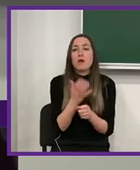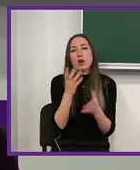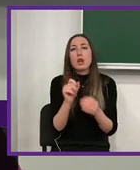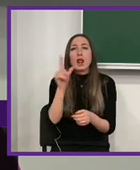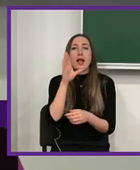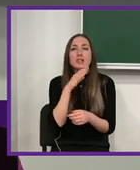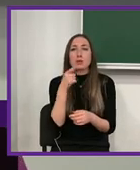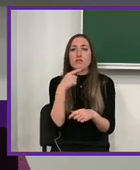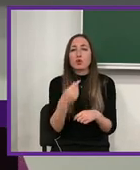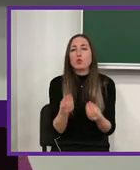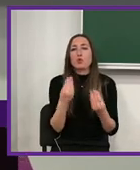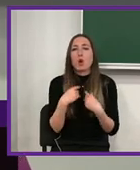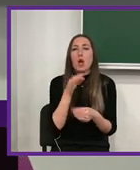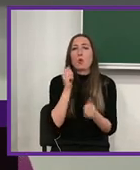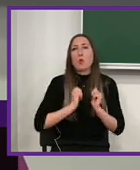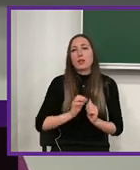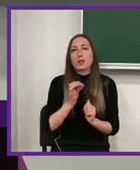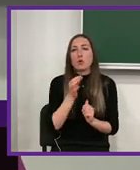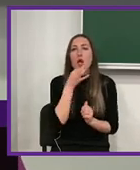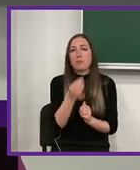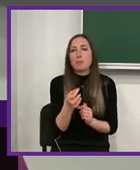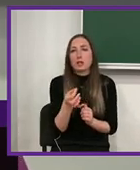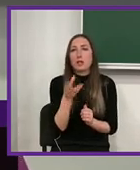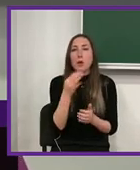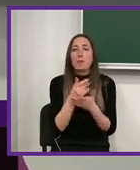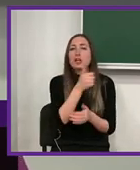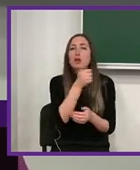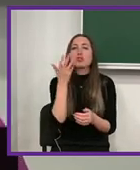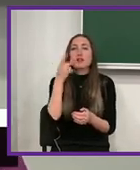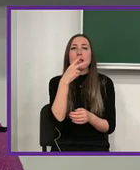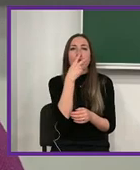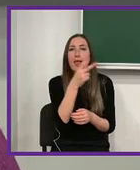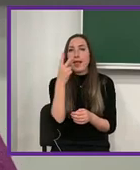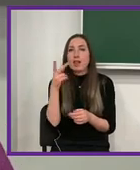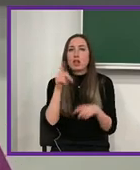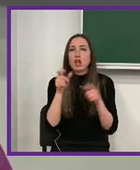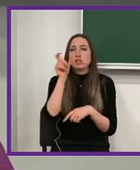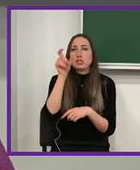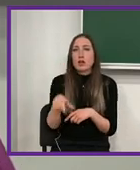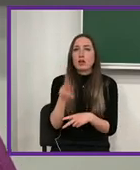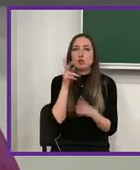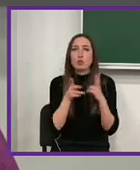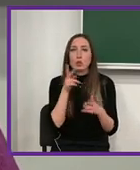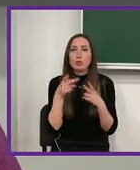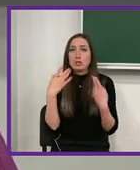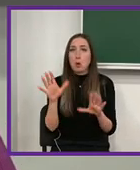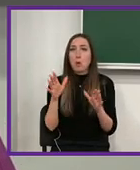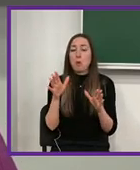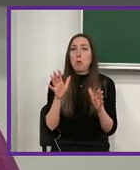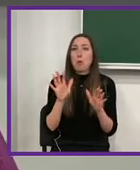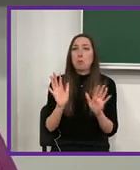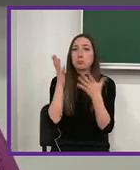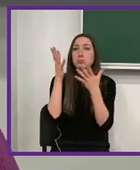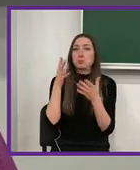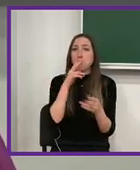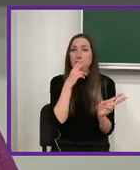seen, if they had feedback that some complaints by other people were actually successful. So, I mean, there are